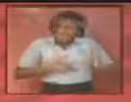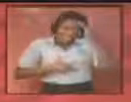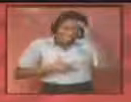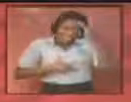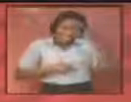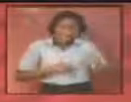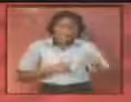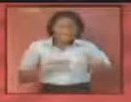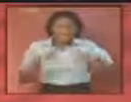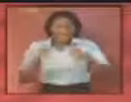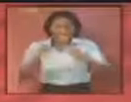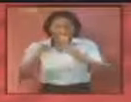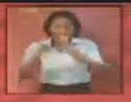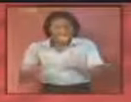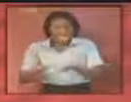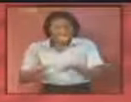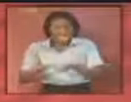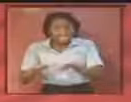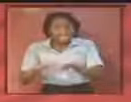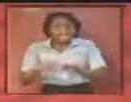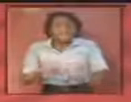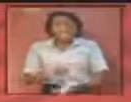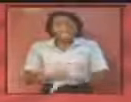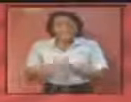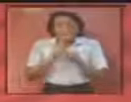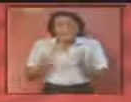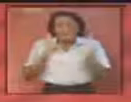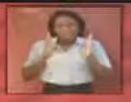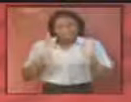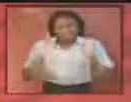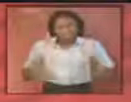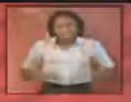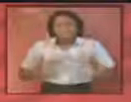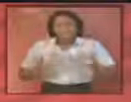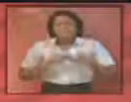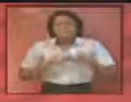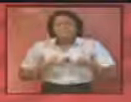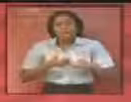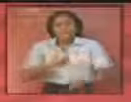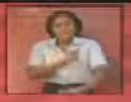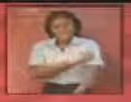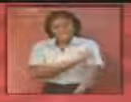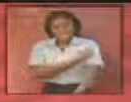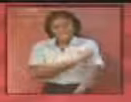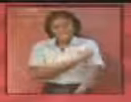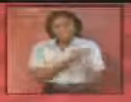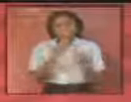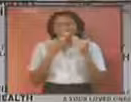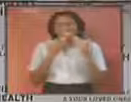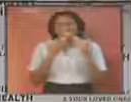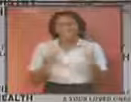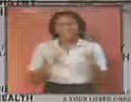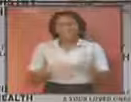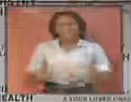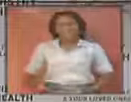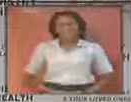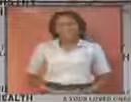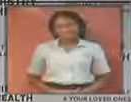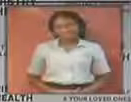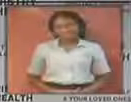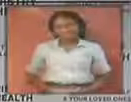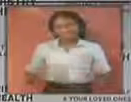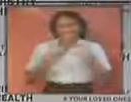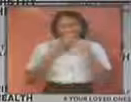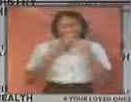tested, and give your immune system a fighting chance. Take the vaccine when it is offered. Thank you. Thank you